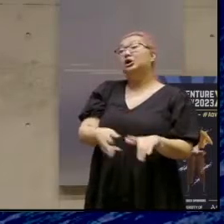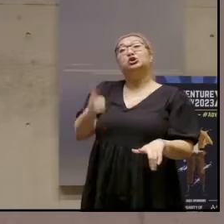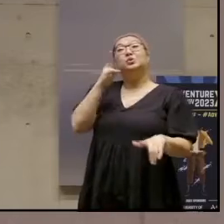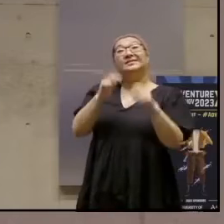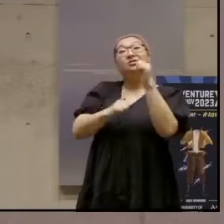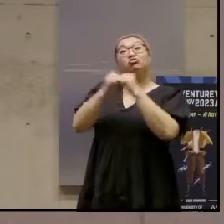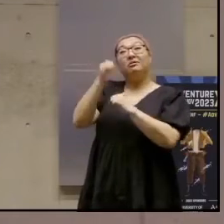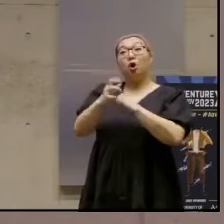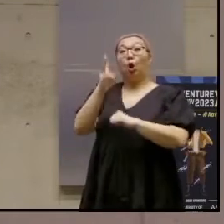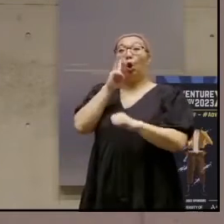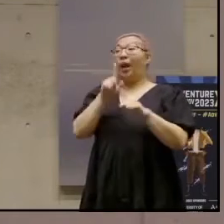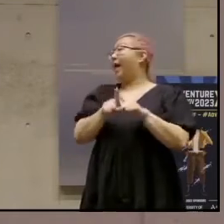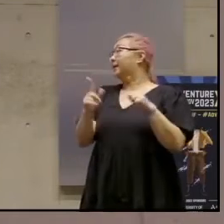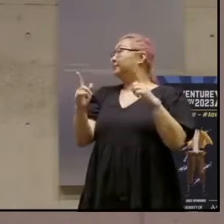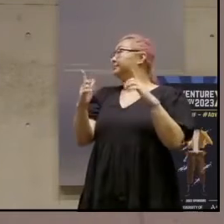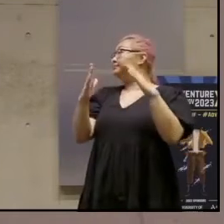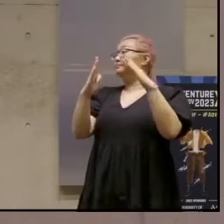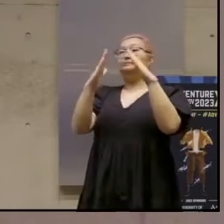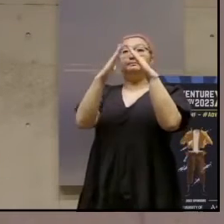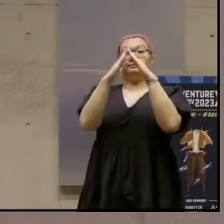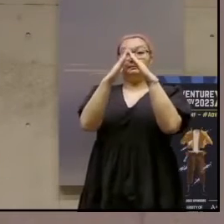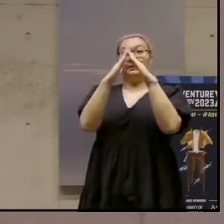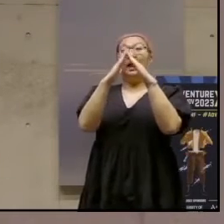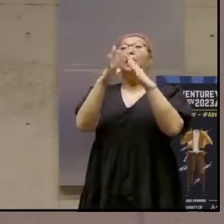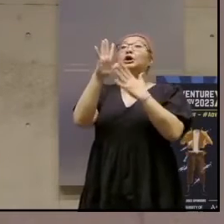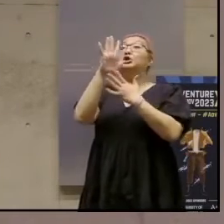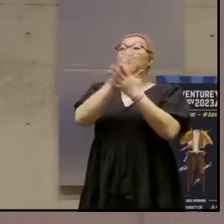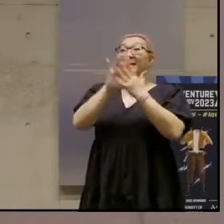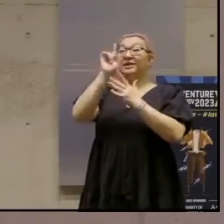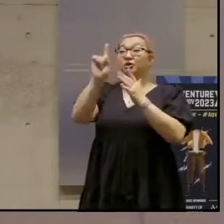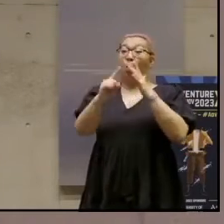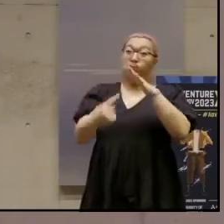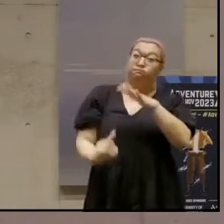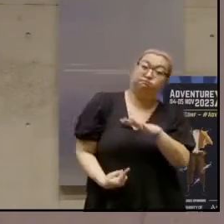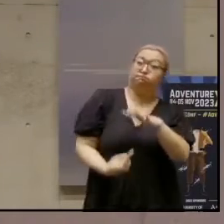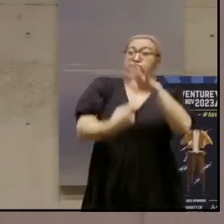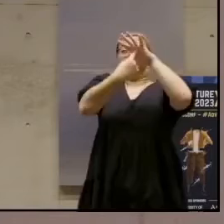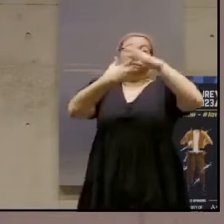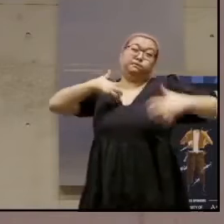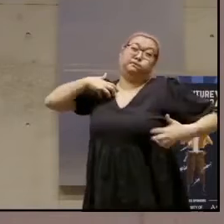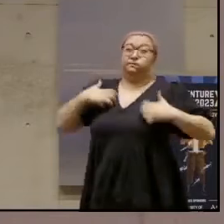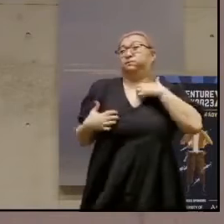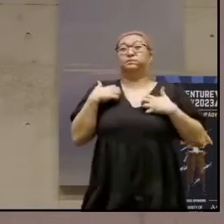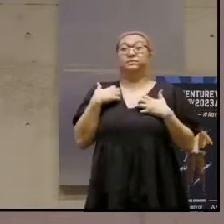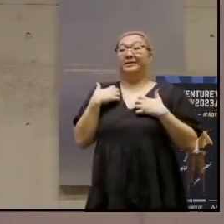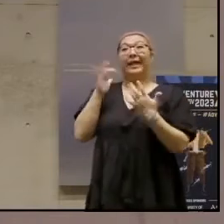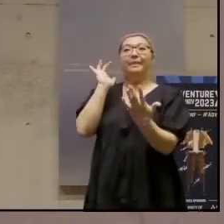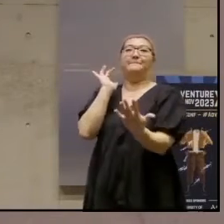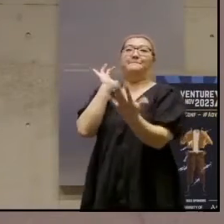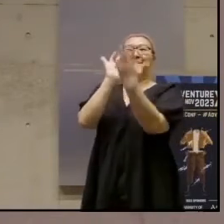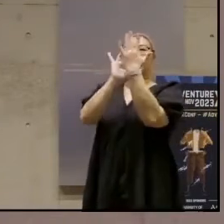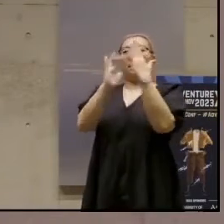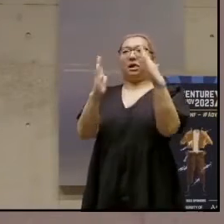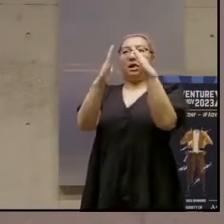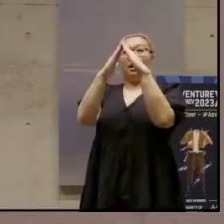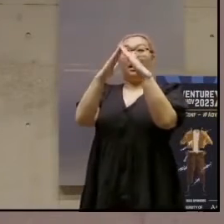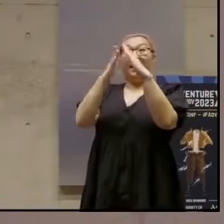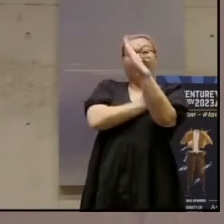structure, okay? Which means your climax is dead in the middle. You got just as much story in the front as you got in the